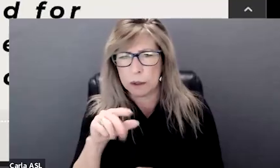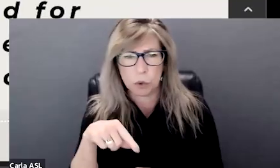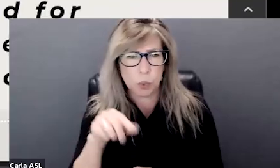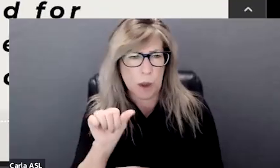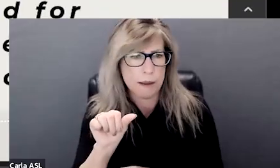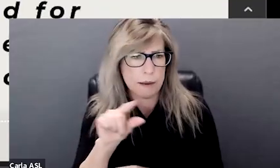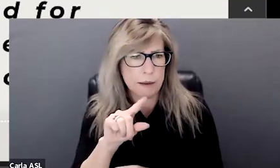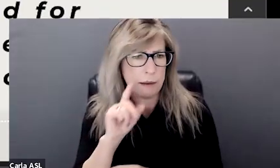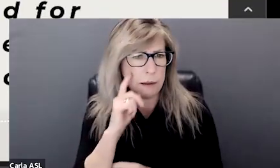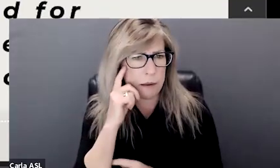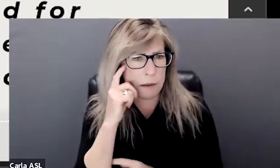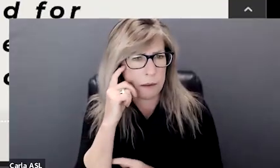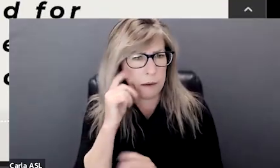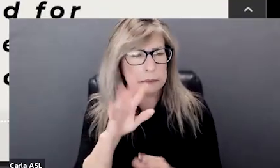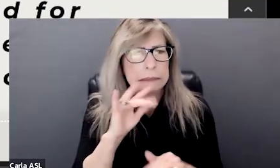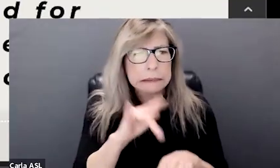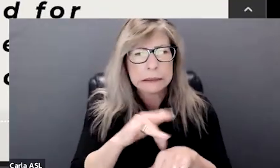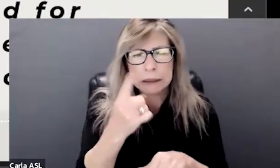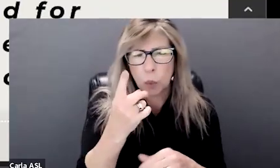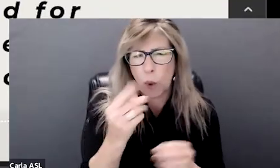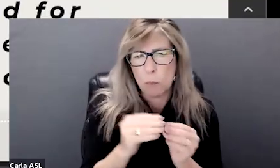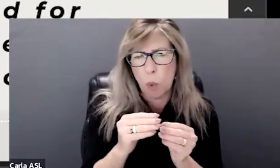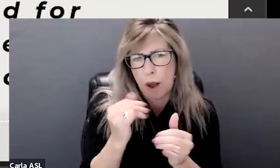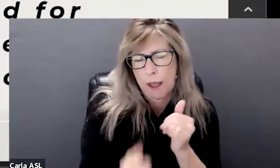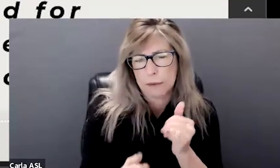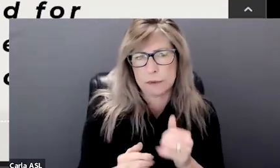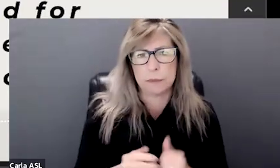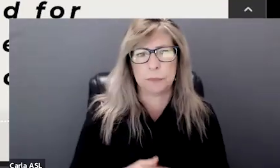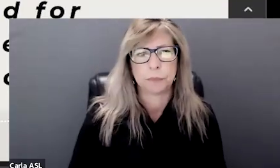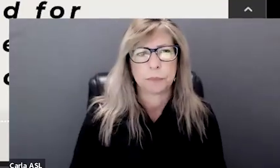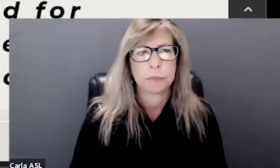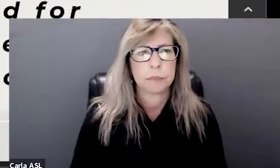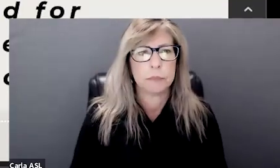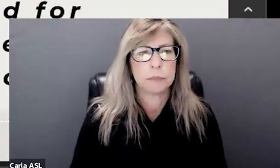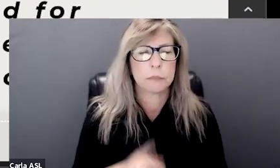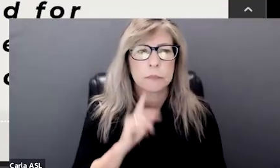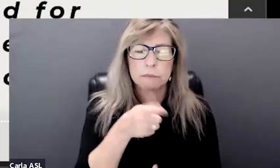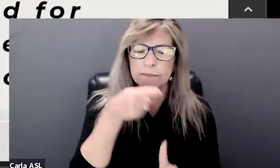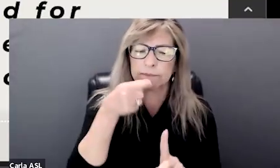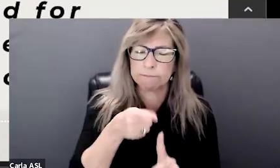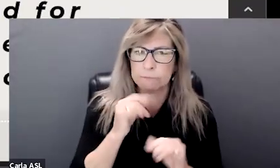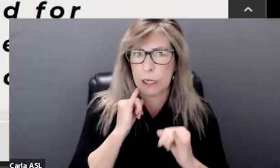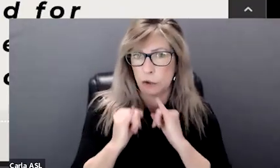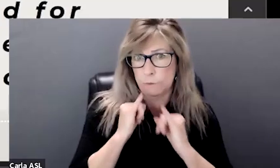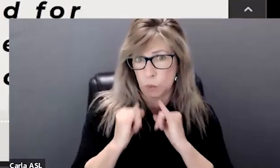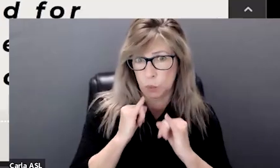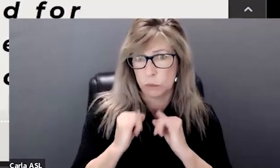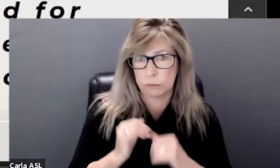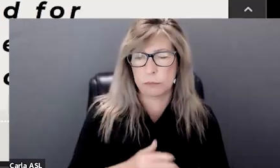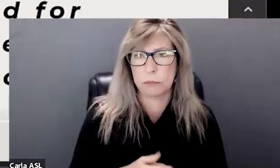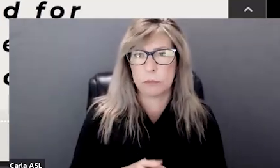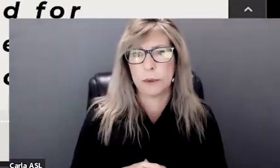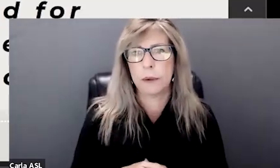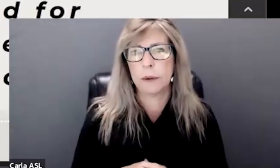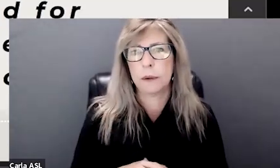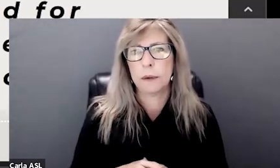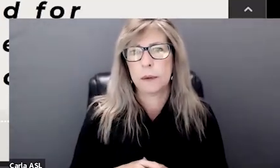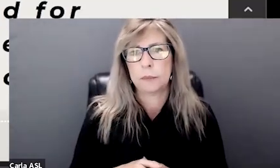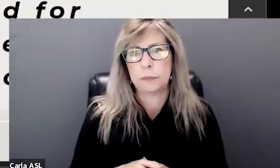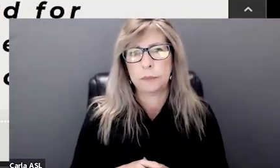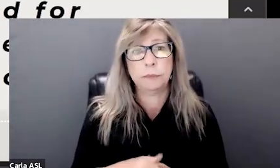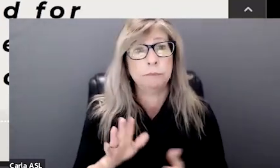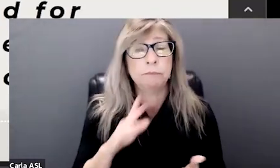quick chat with respect to interviews in particular. So the way that interviews tend to be structured